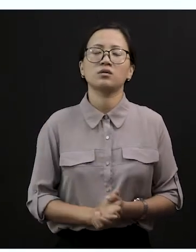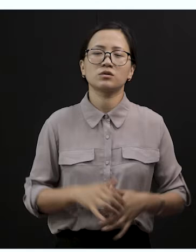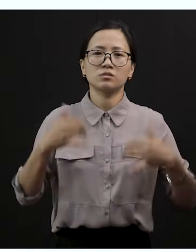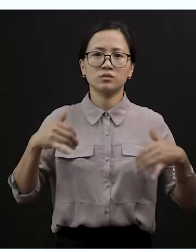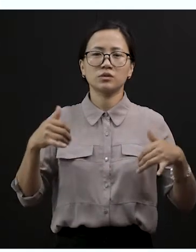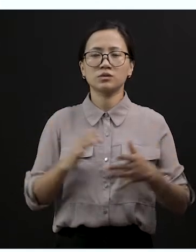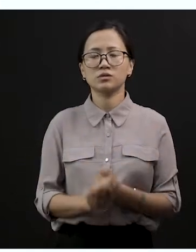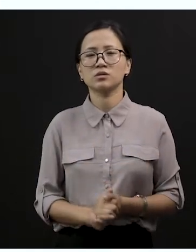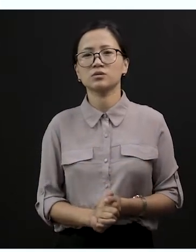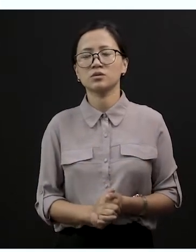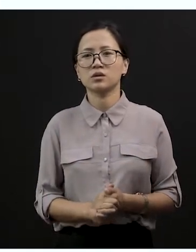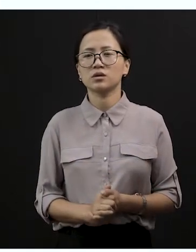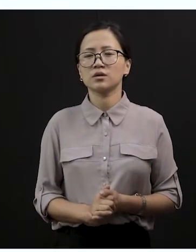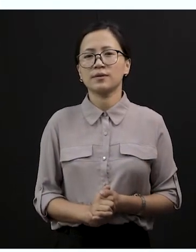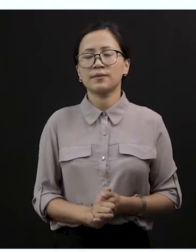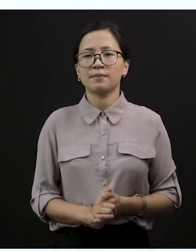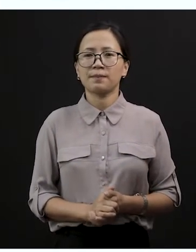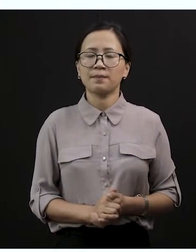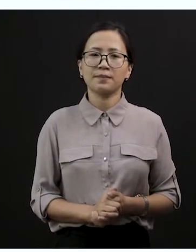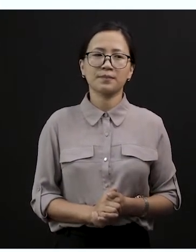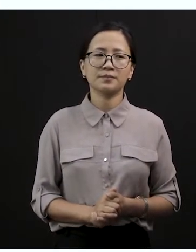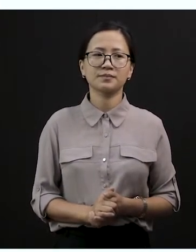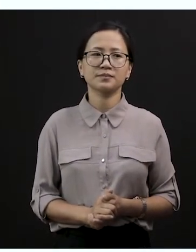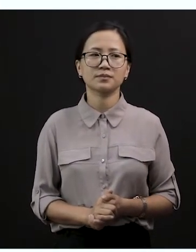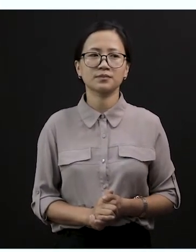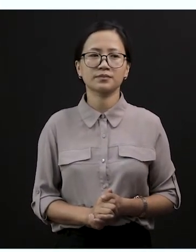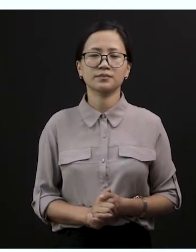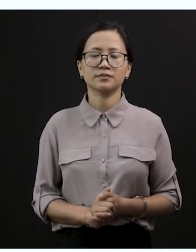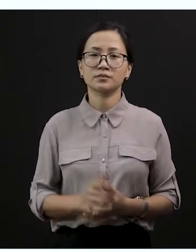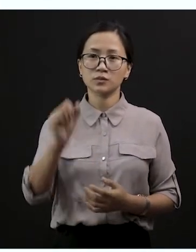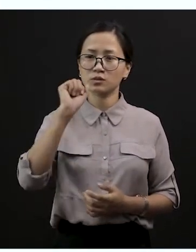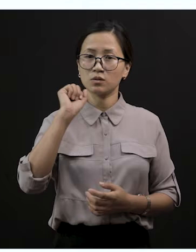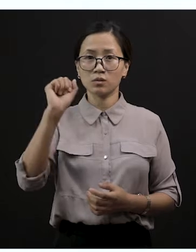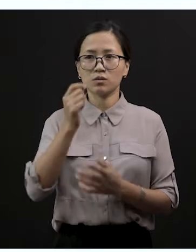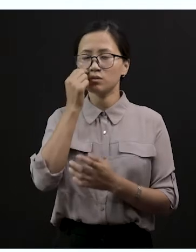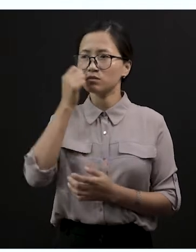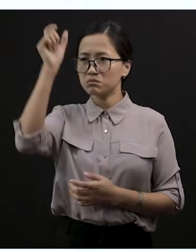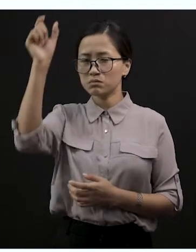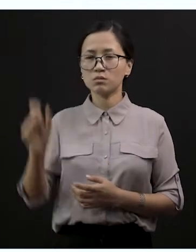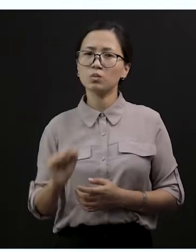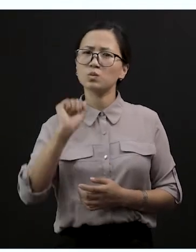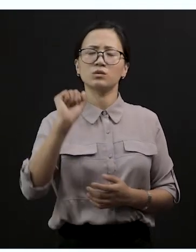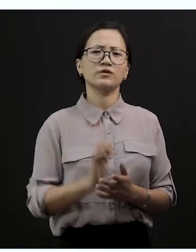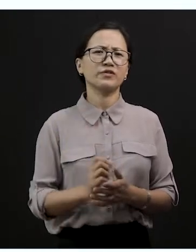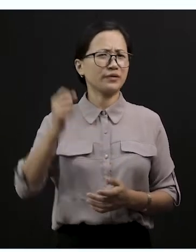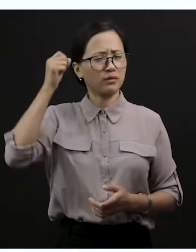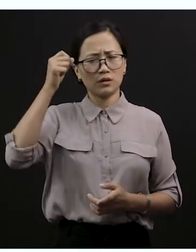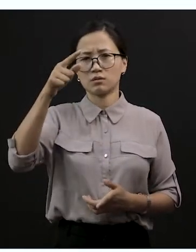playing the trick and taking the tomatoes away. So the owner was very angry with